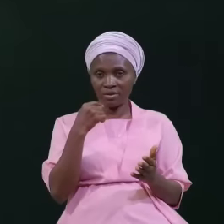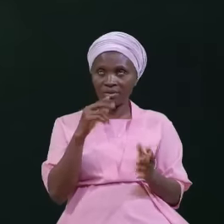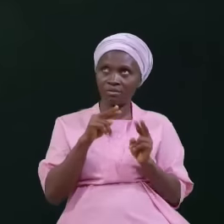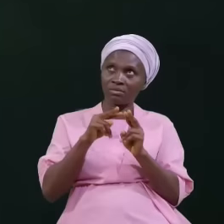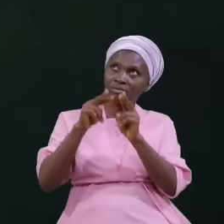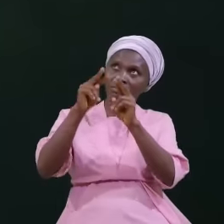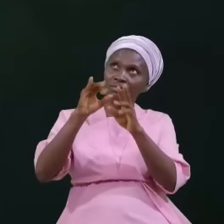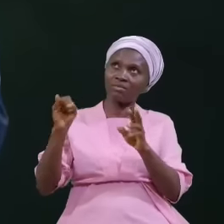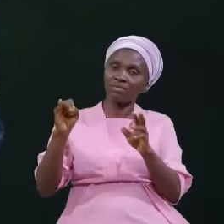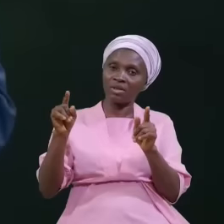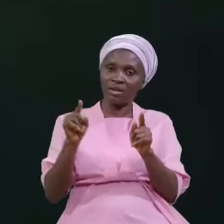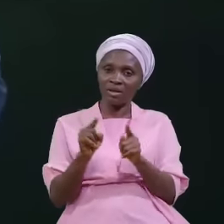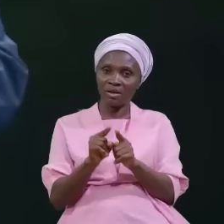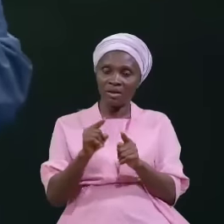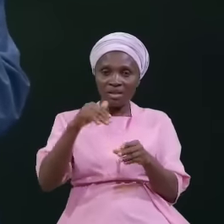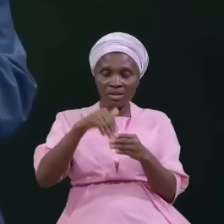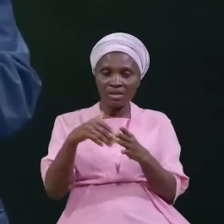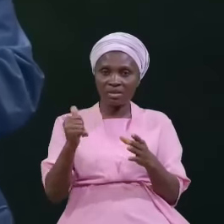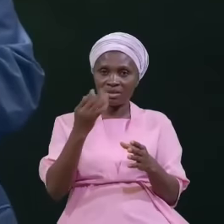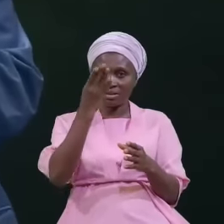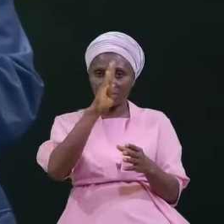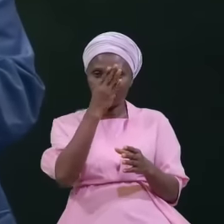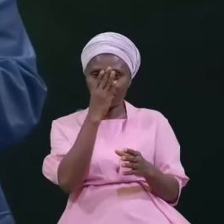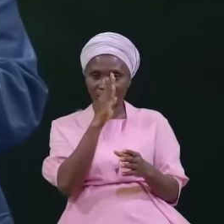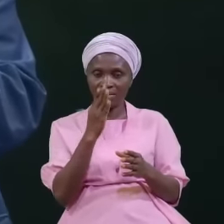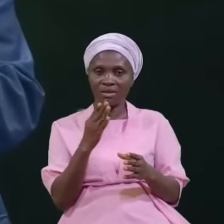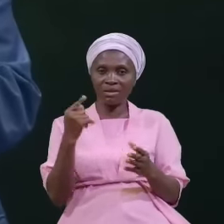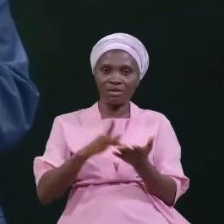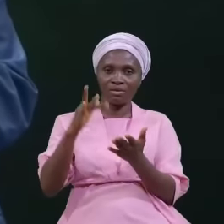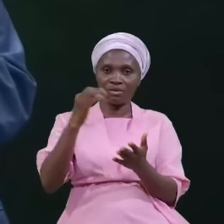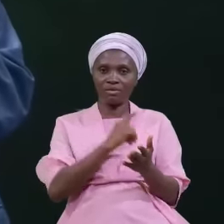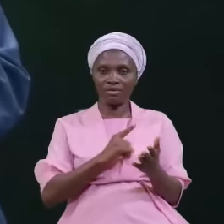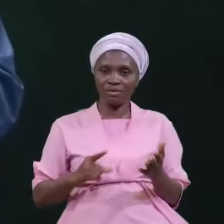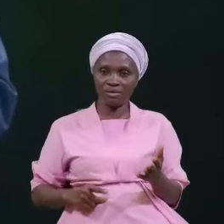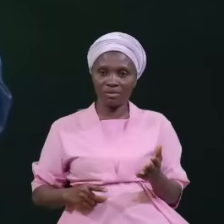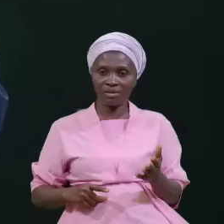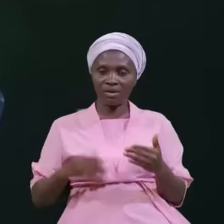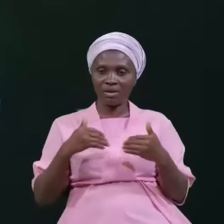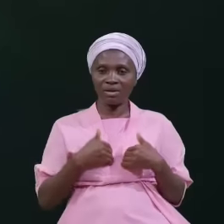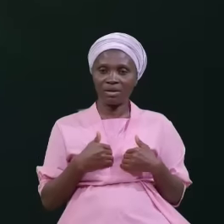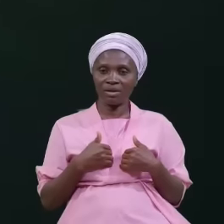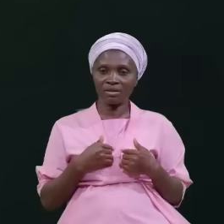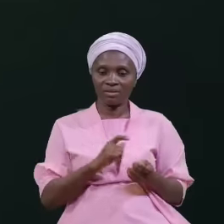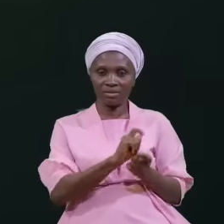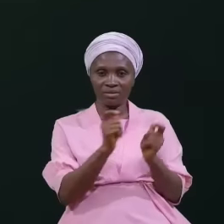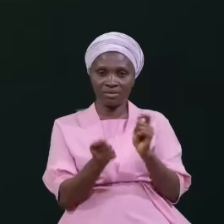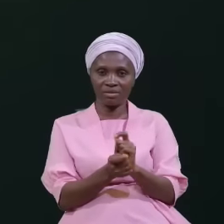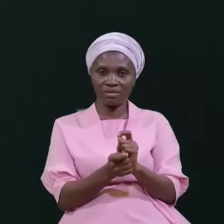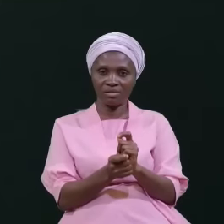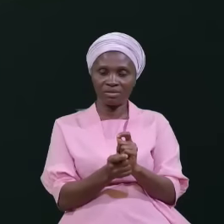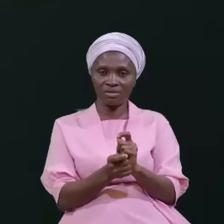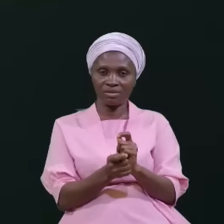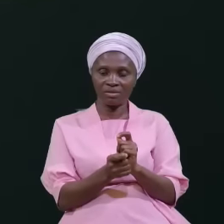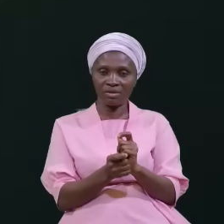in a glass the glory of the Lord, are changed are transformed, are turned